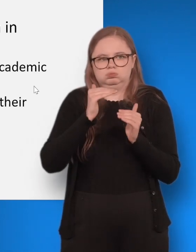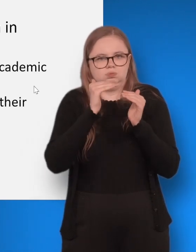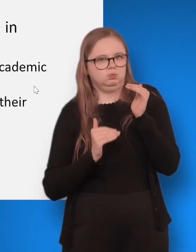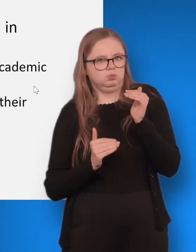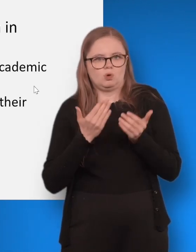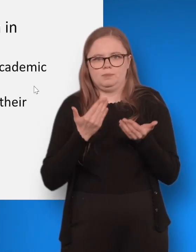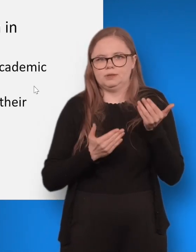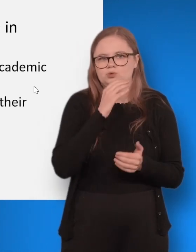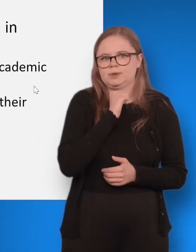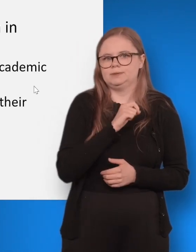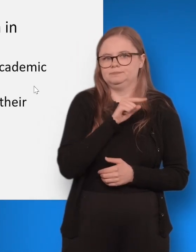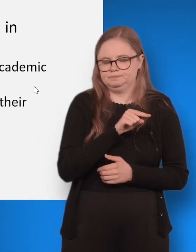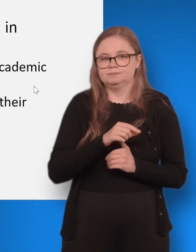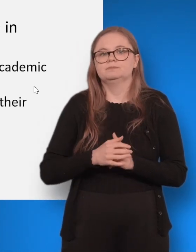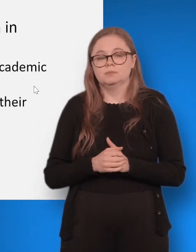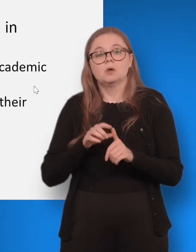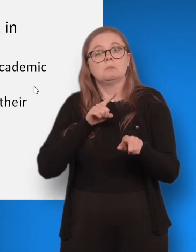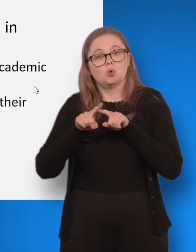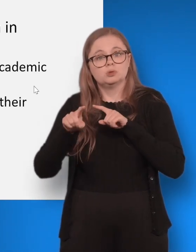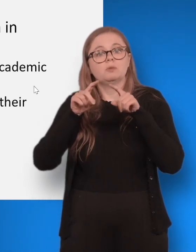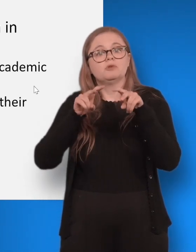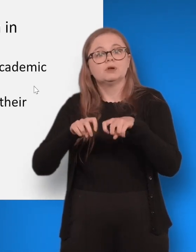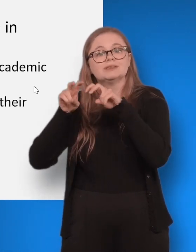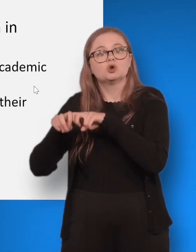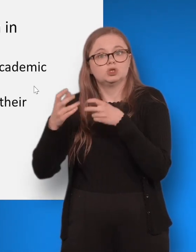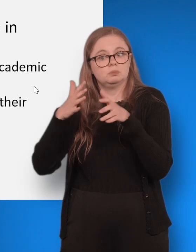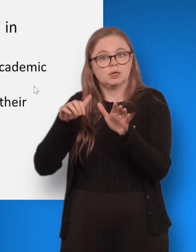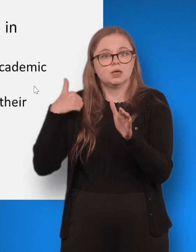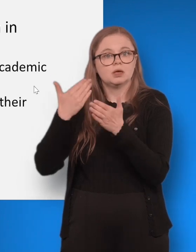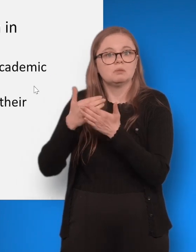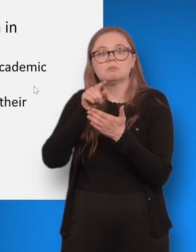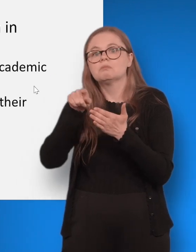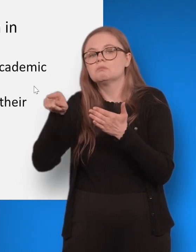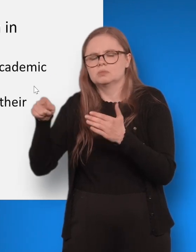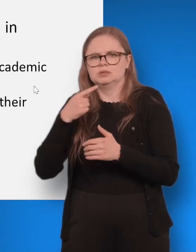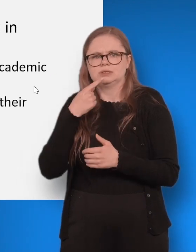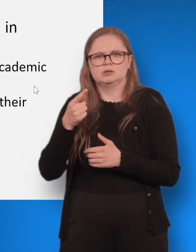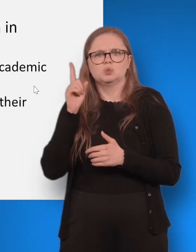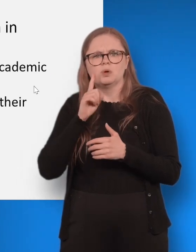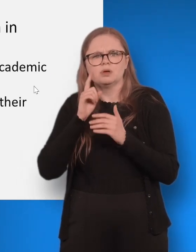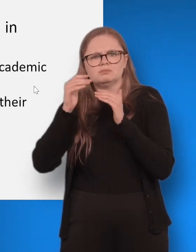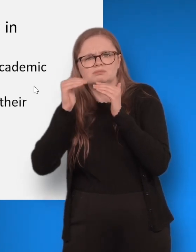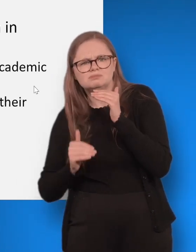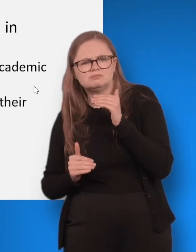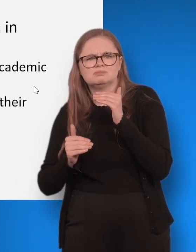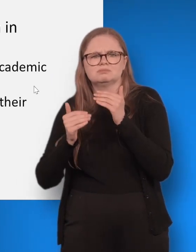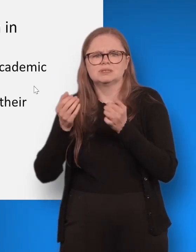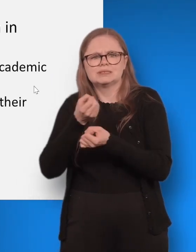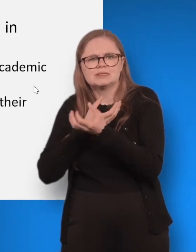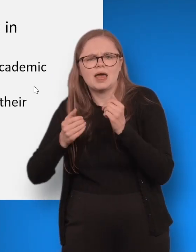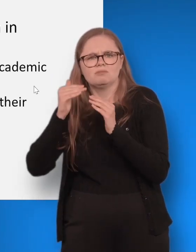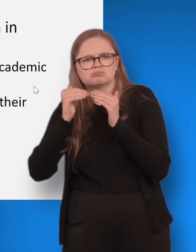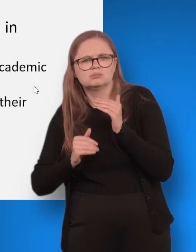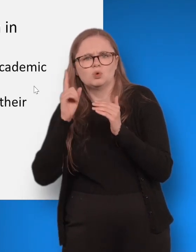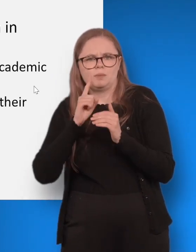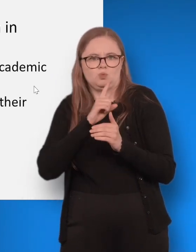Much of the literature attributes the disadvantage of women in academia, especially in STEM, to a number of